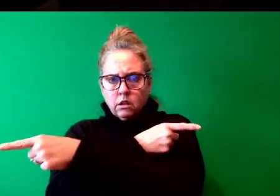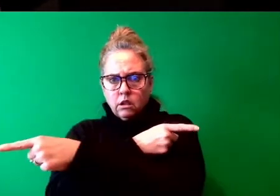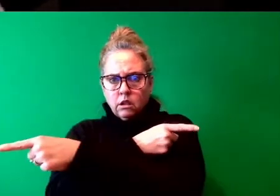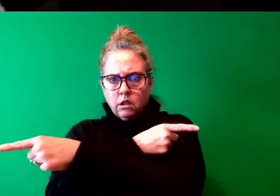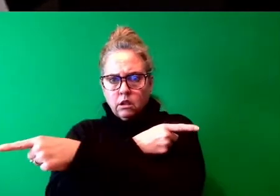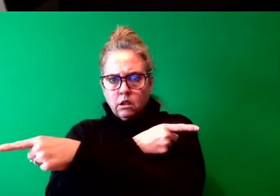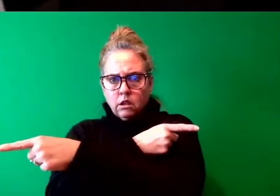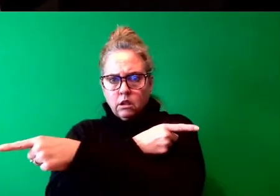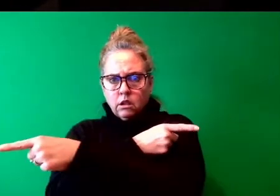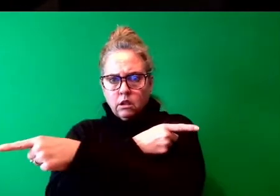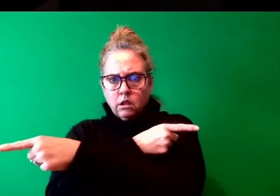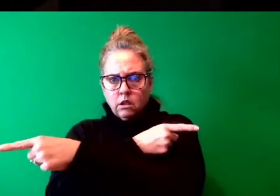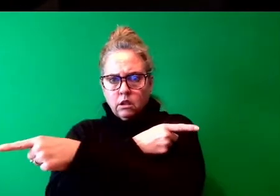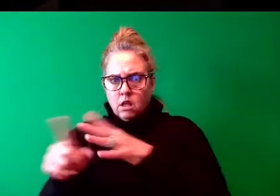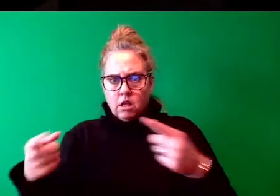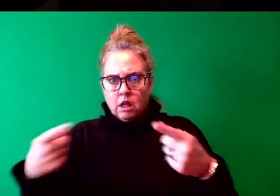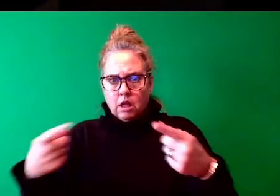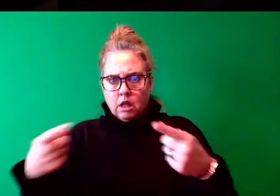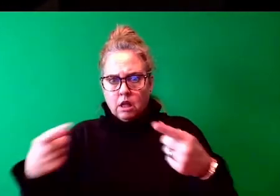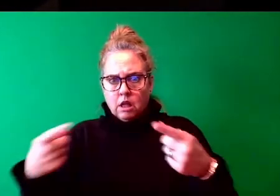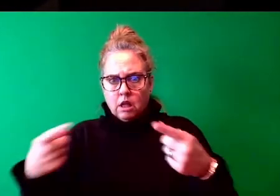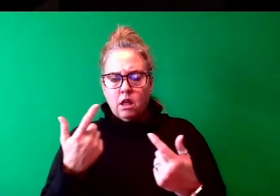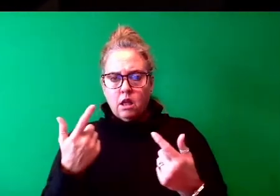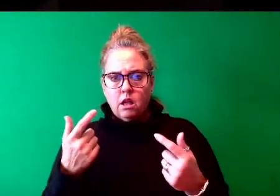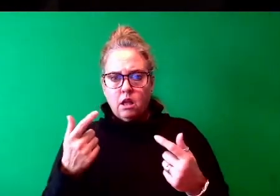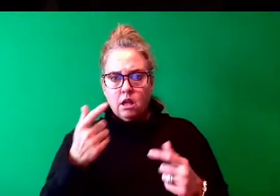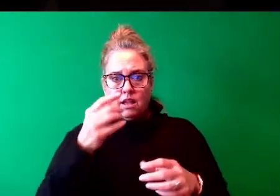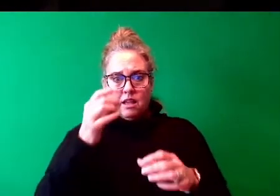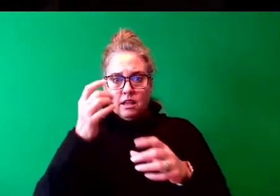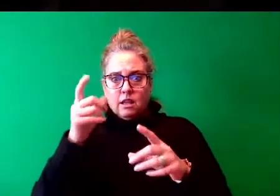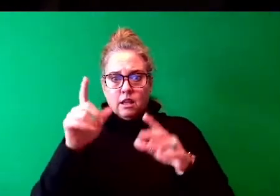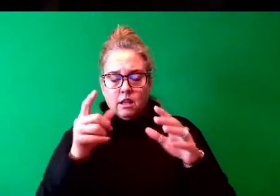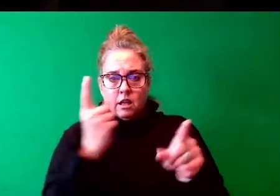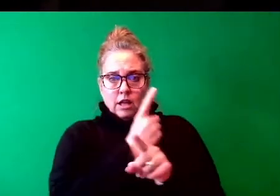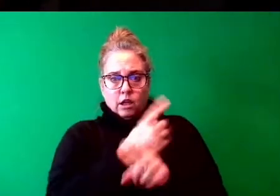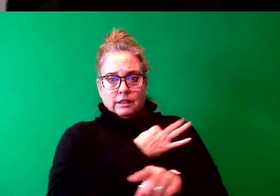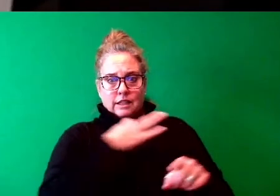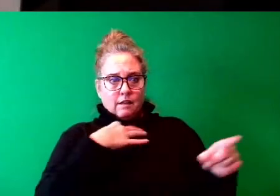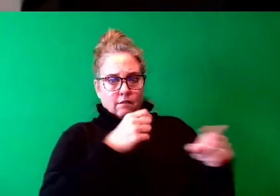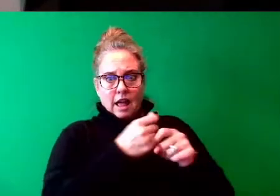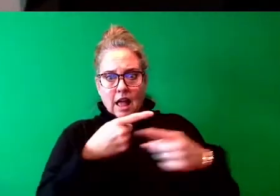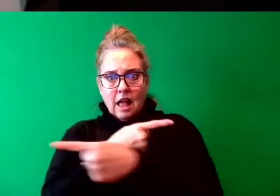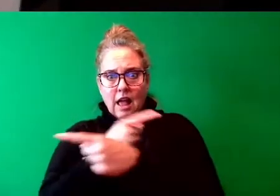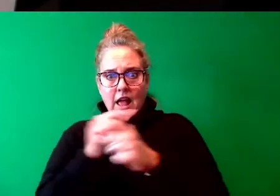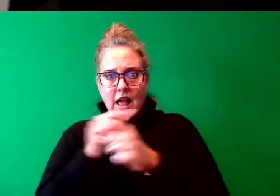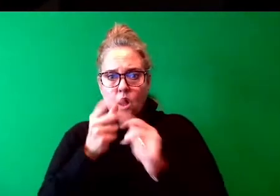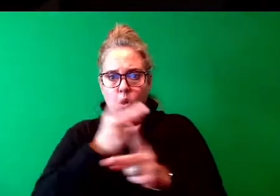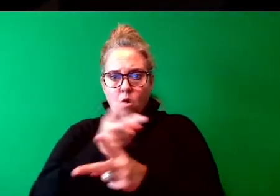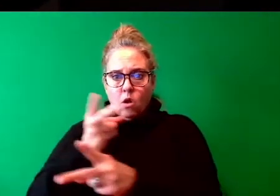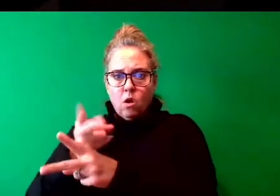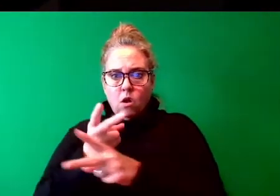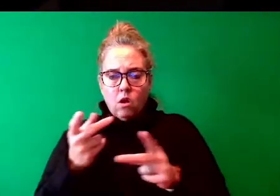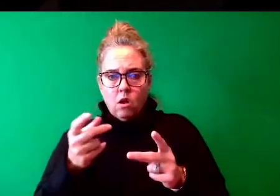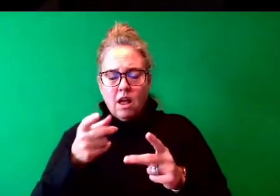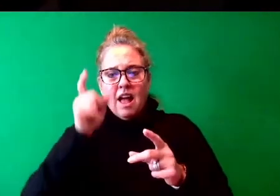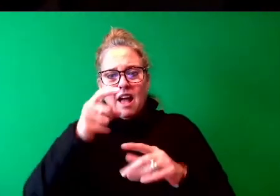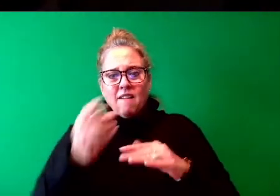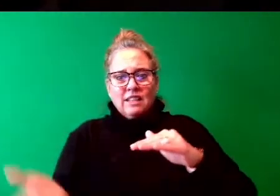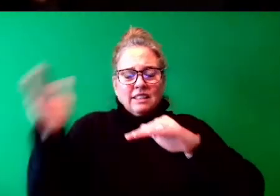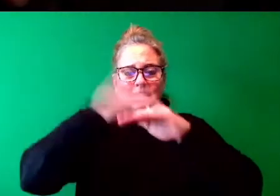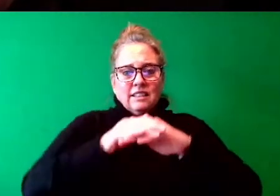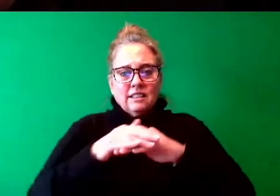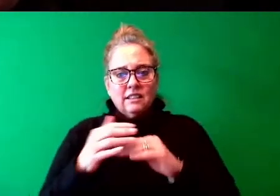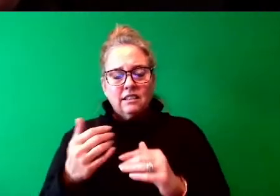They have to be absorbed by the regular staff. And that means that we're changing our staffing ratios. So not only may I work a double as a